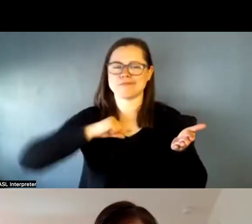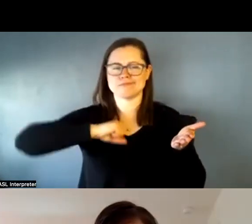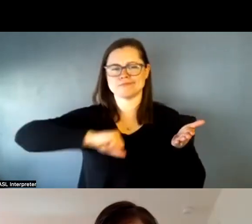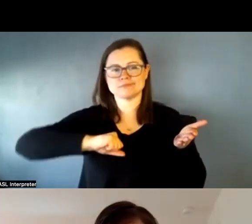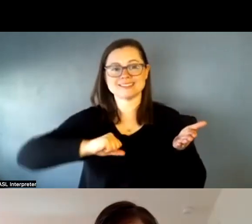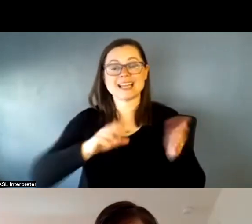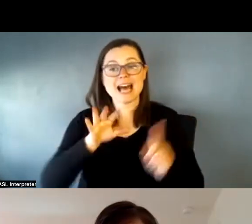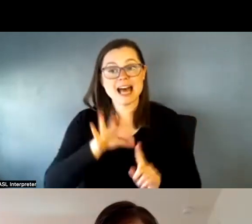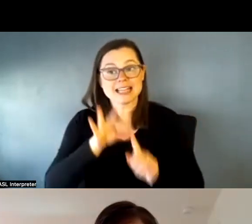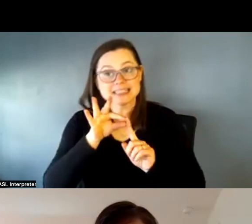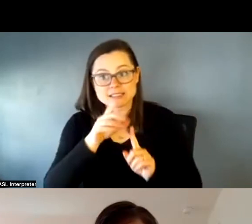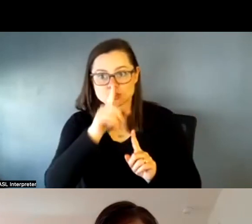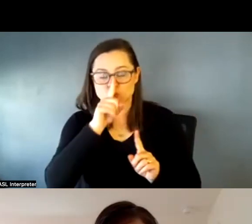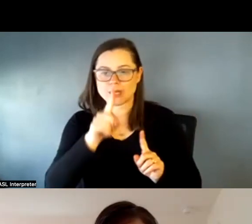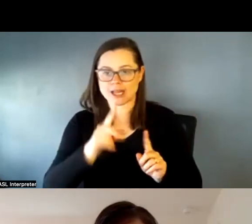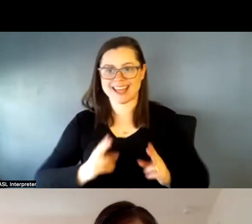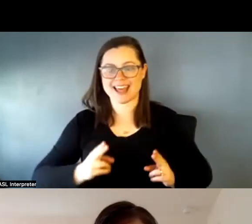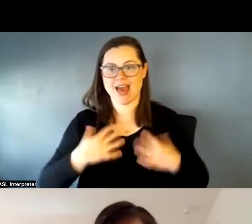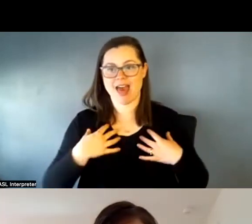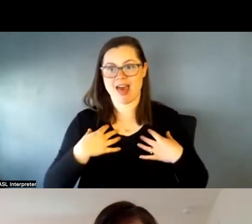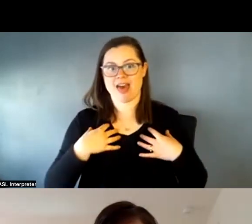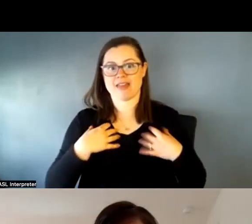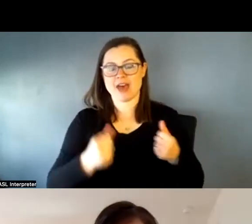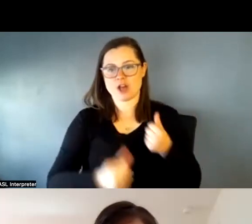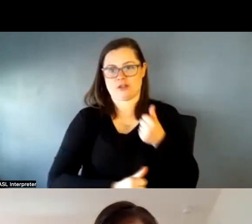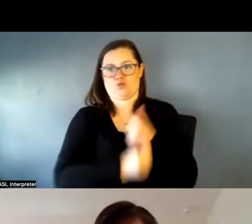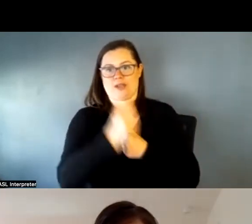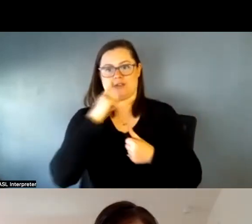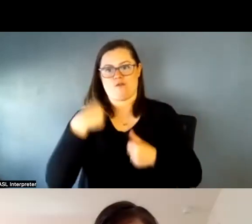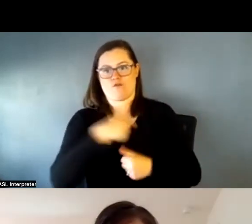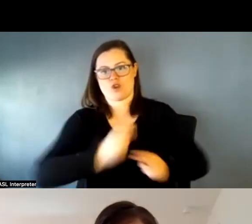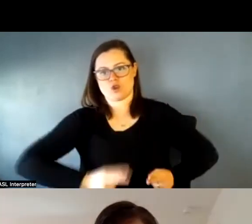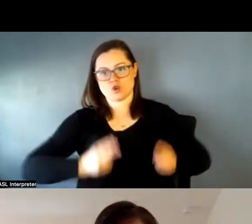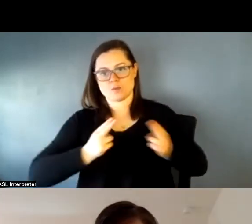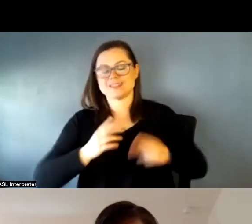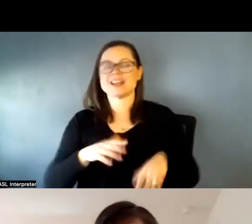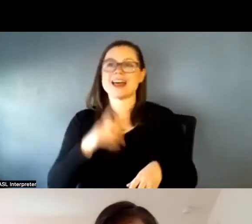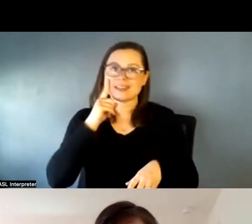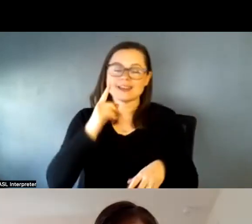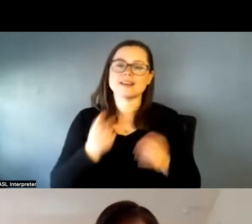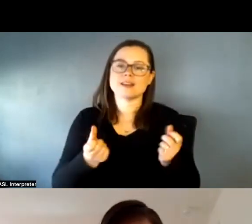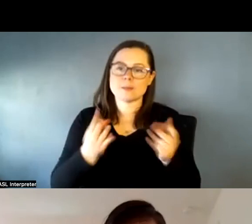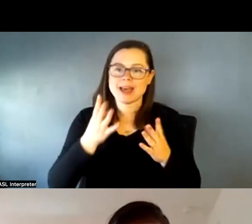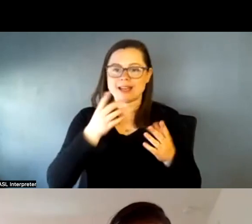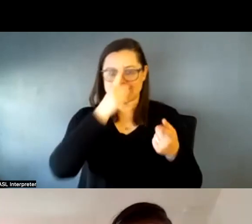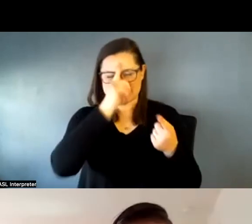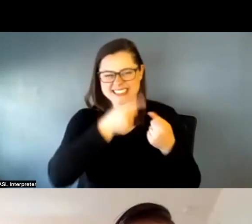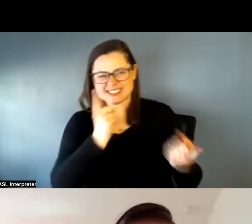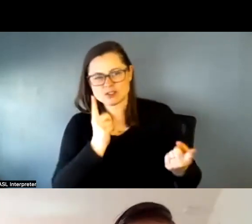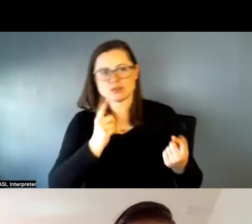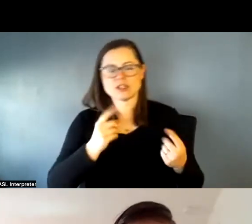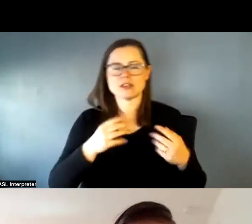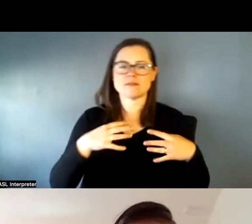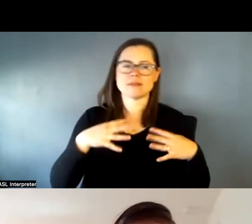risk. I think I've read in places, and I think it's disputed, but I think there's a certain sense that,